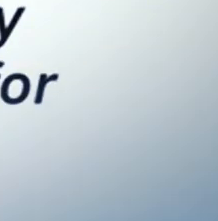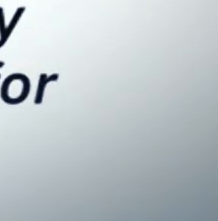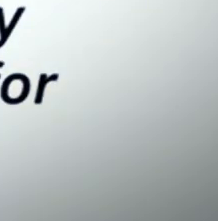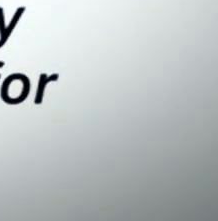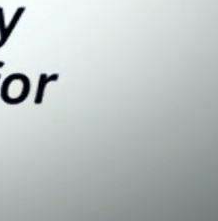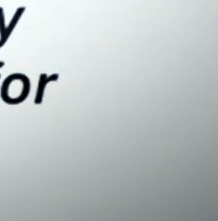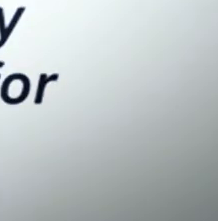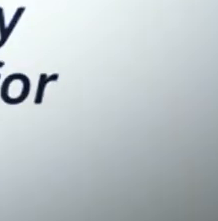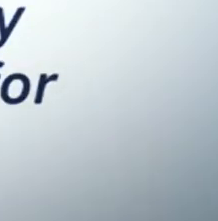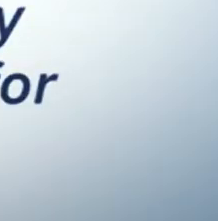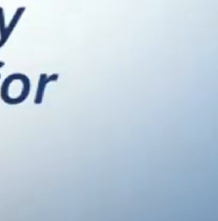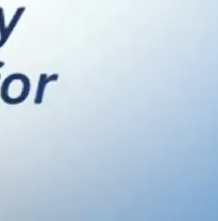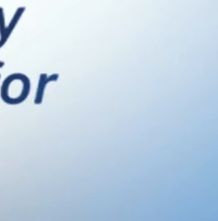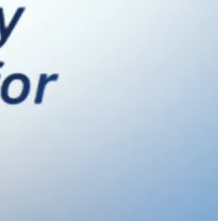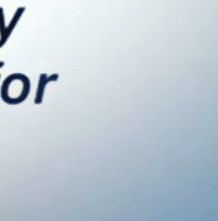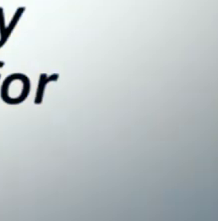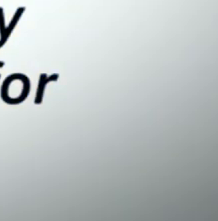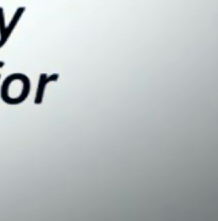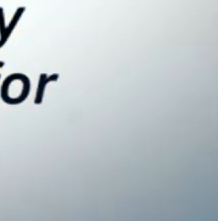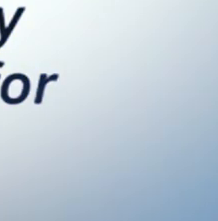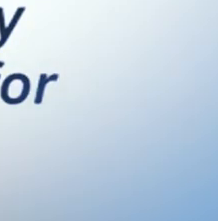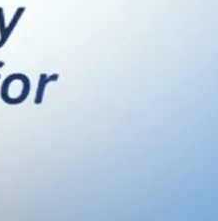with conflicting